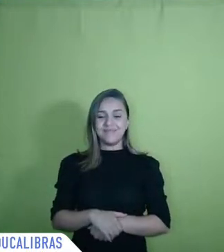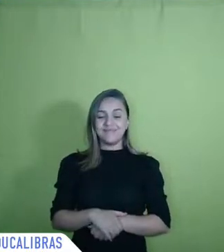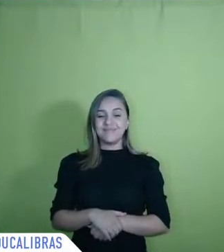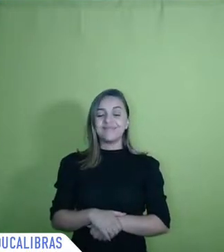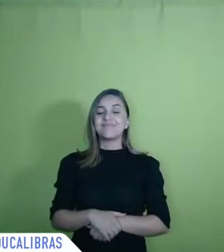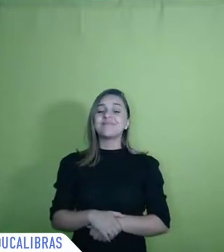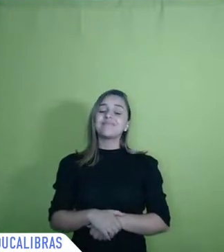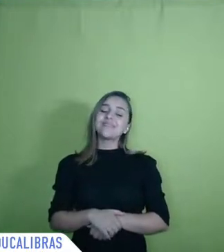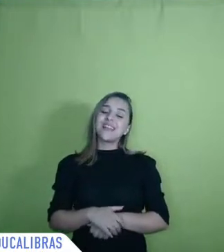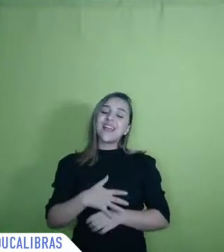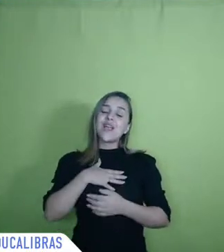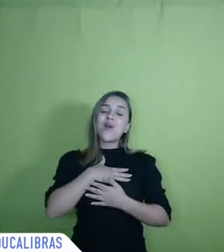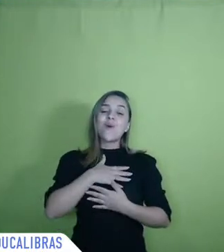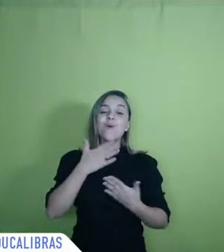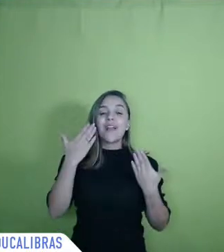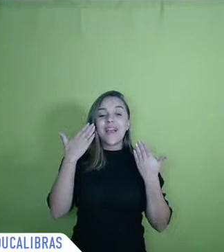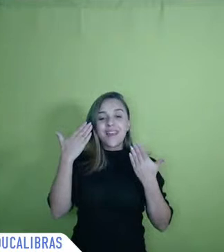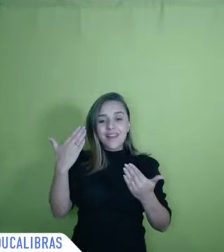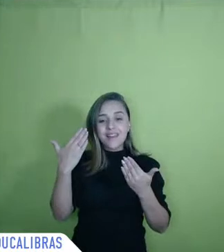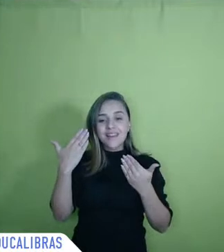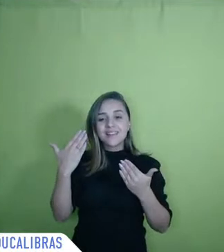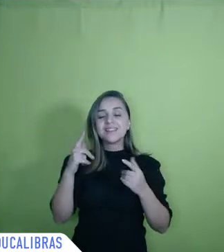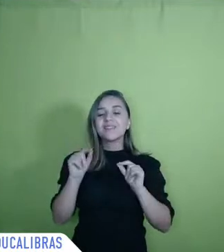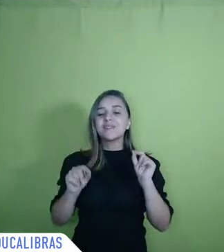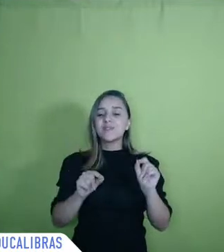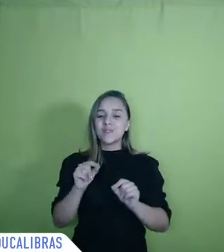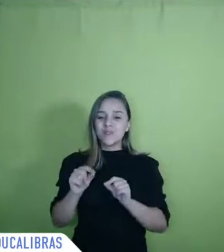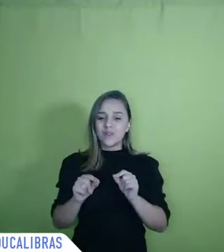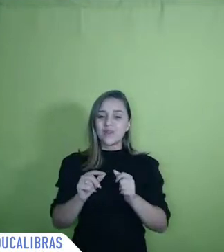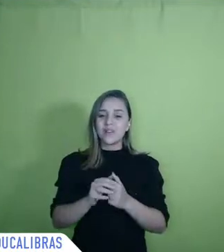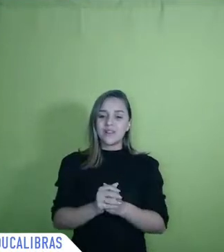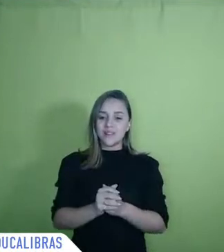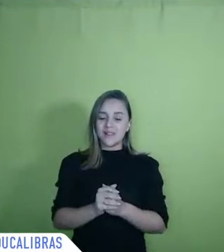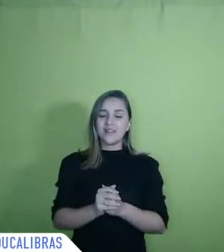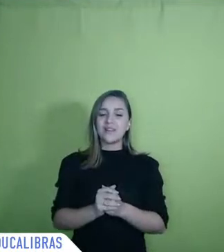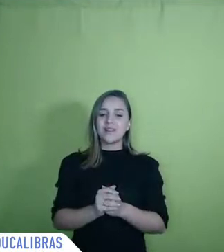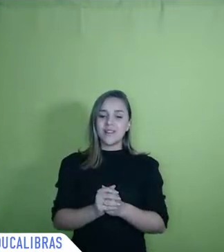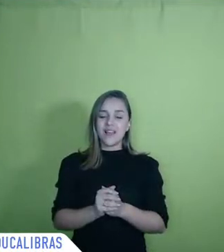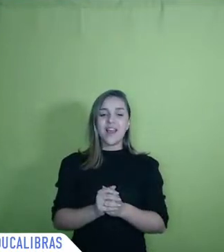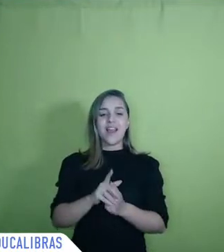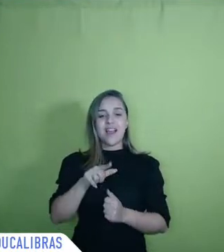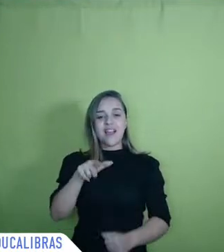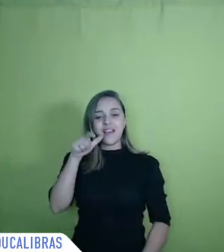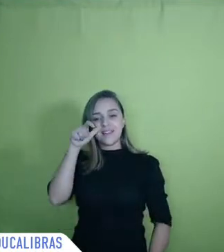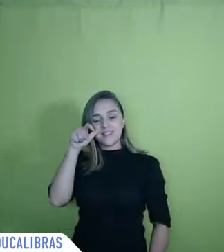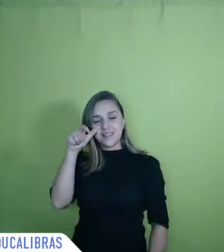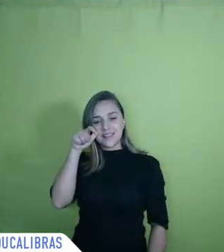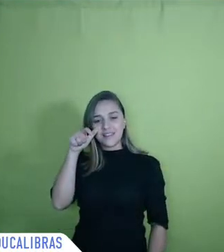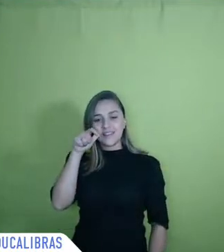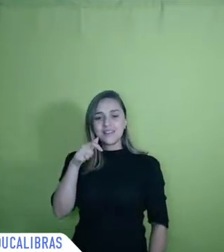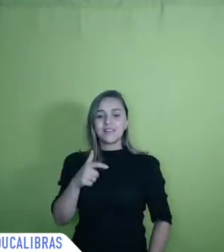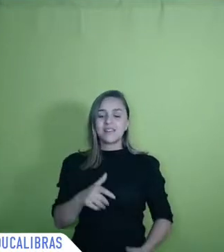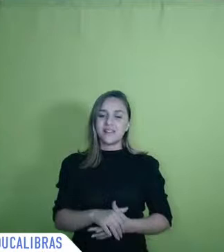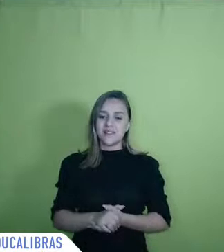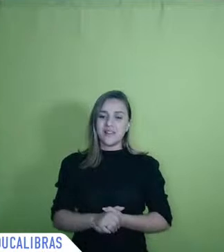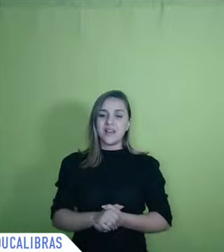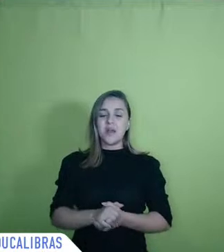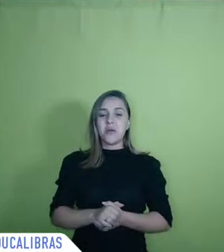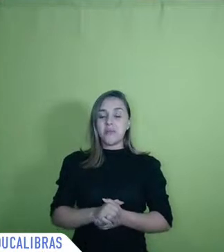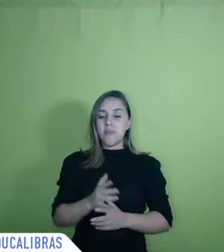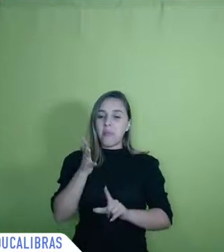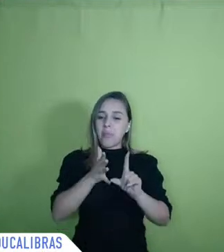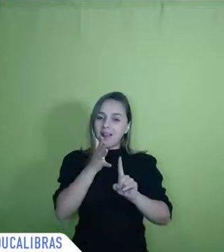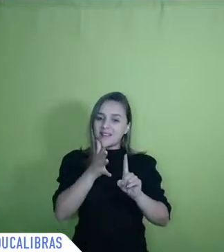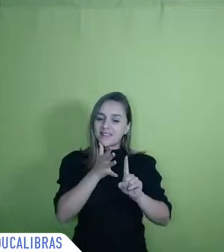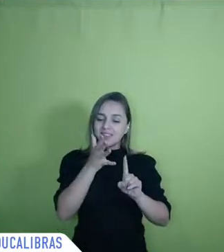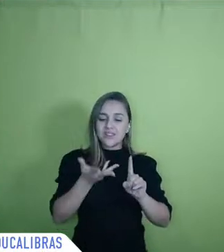the campaign that says, we are going to tax the elite. It was a pleasure to be the moderator of this panel that